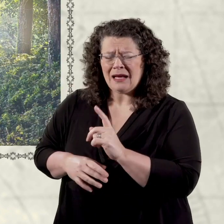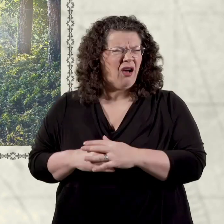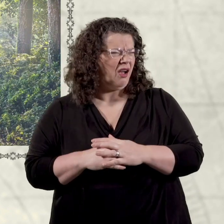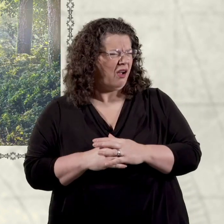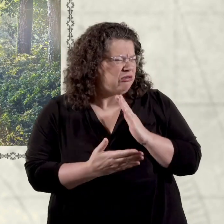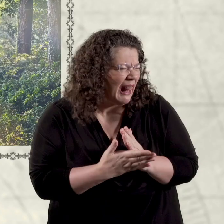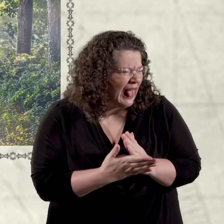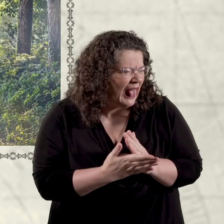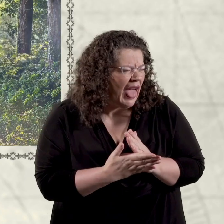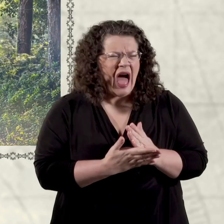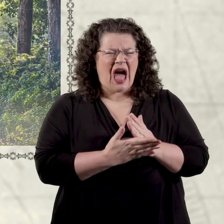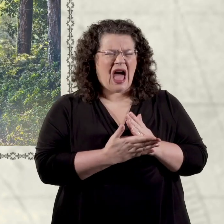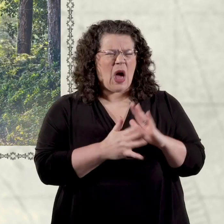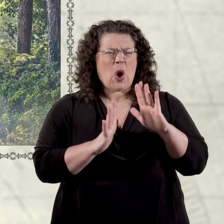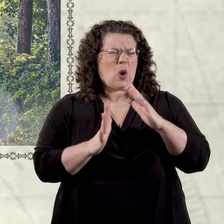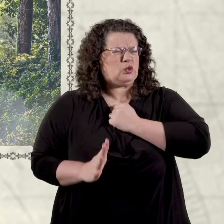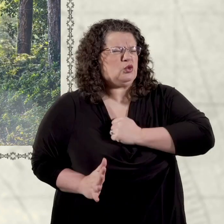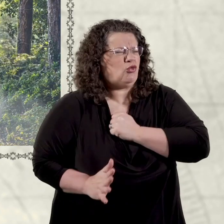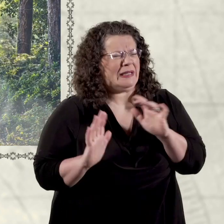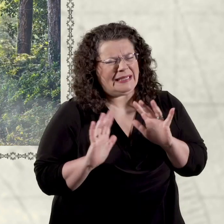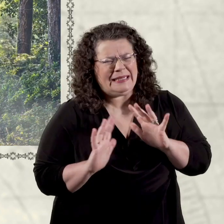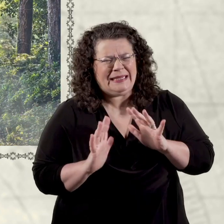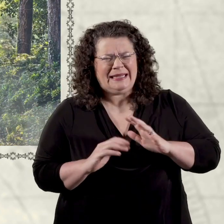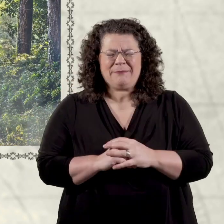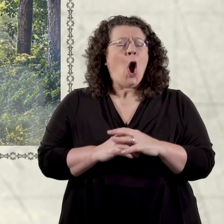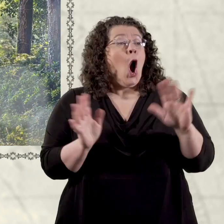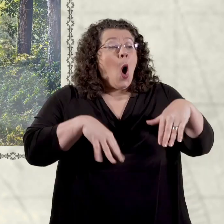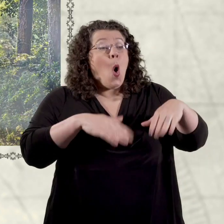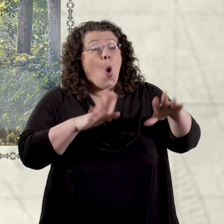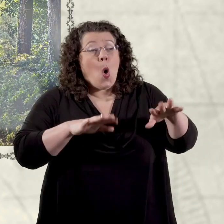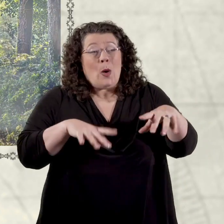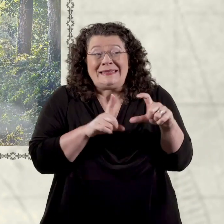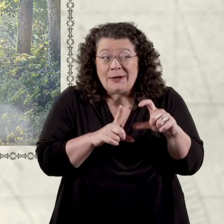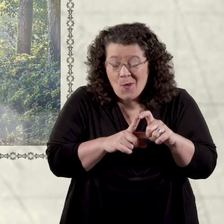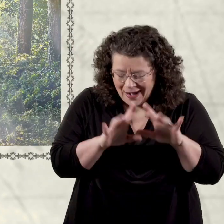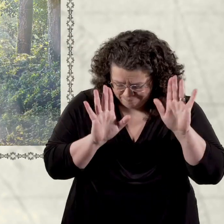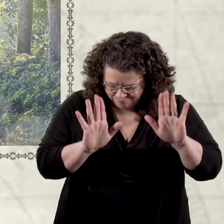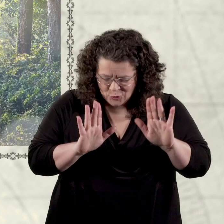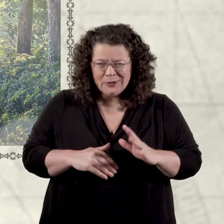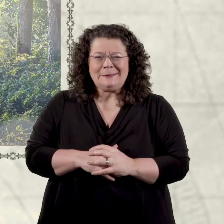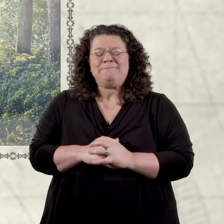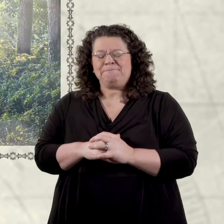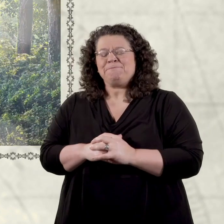really? Oh, sorry. Oh, Dwynwen. Okay.